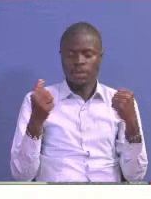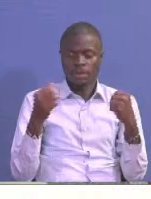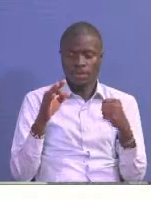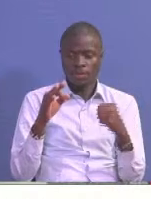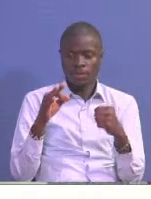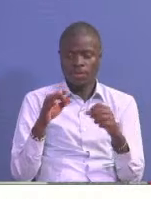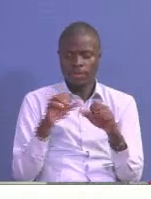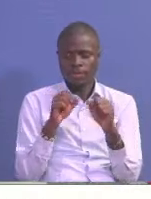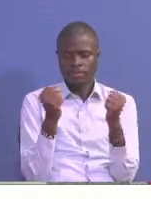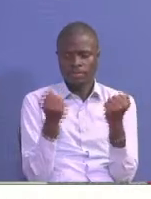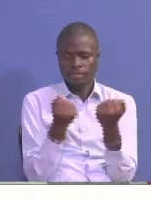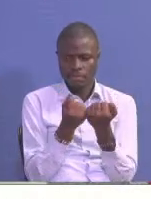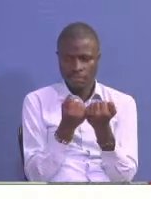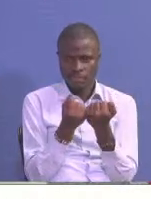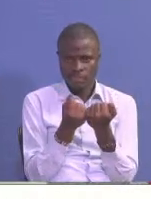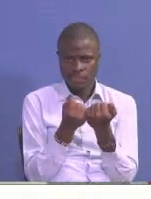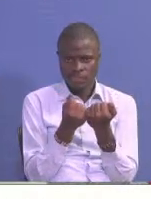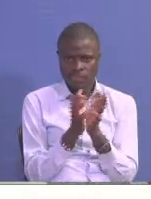of the sector.